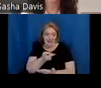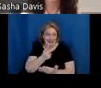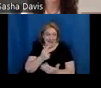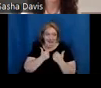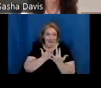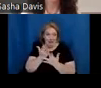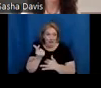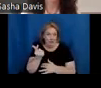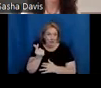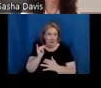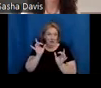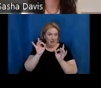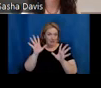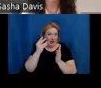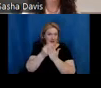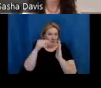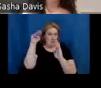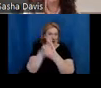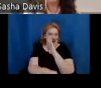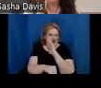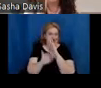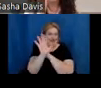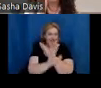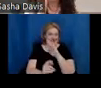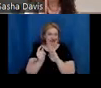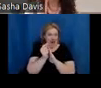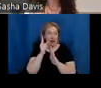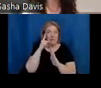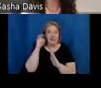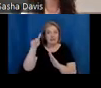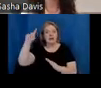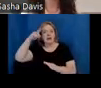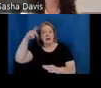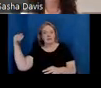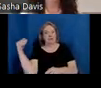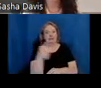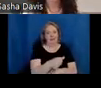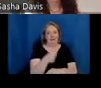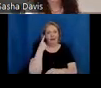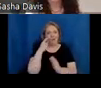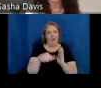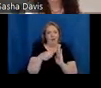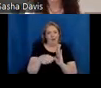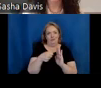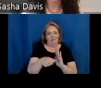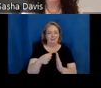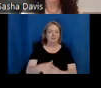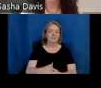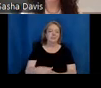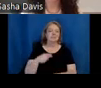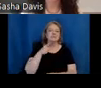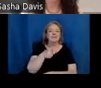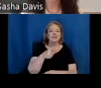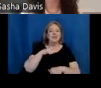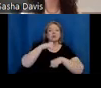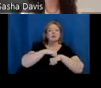commissions. So one work that I'm showing here is a stone relief of riveters, and that's